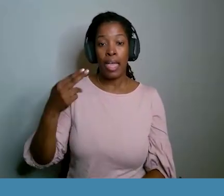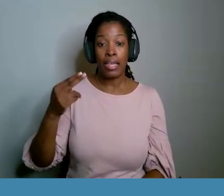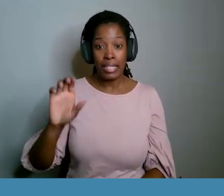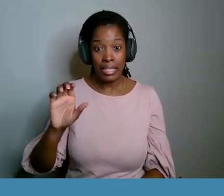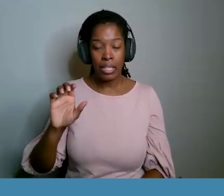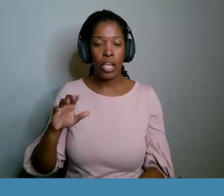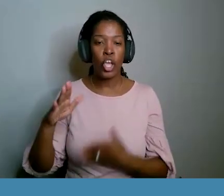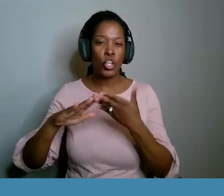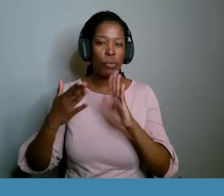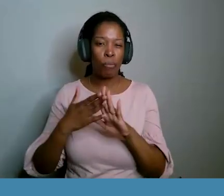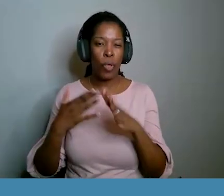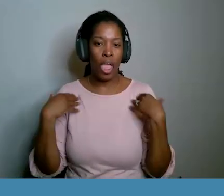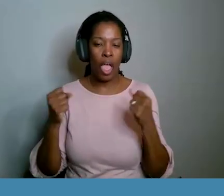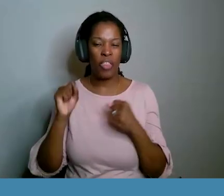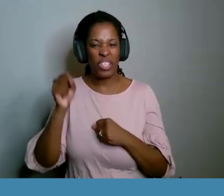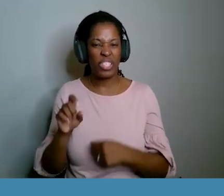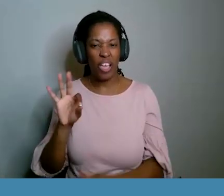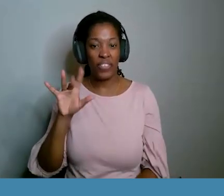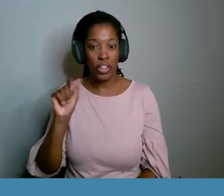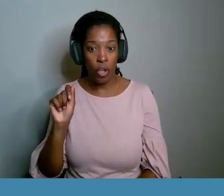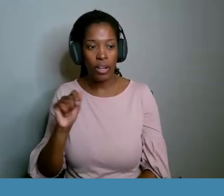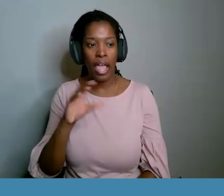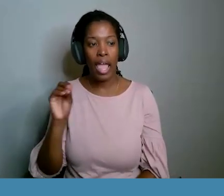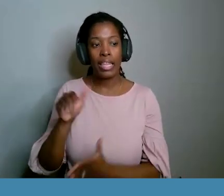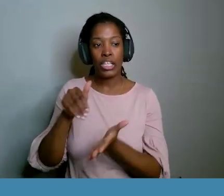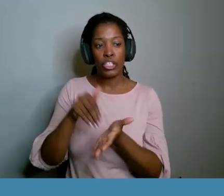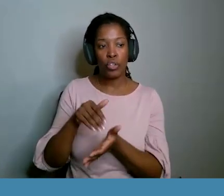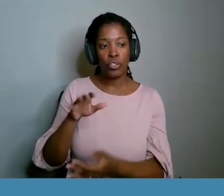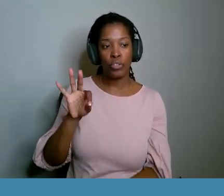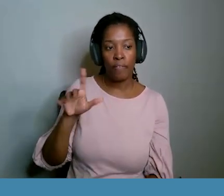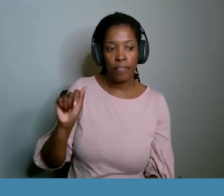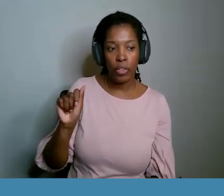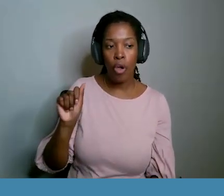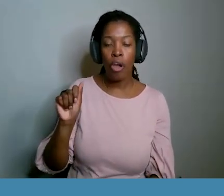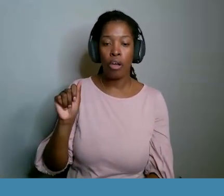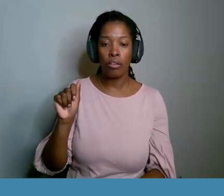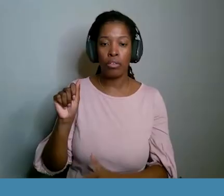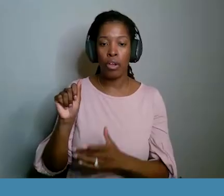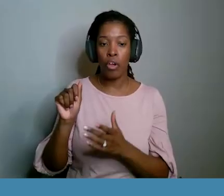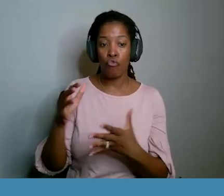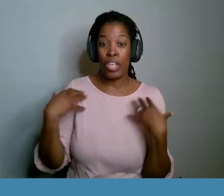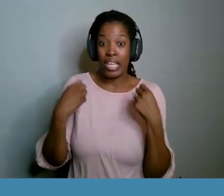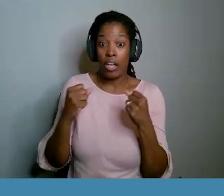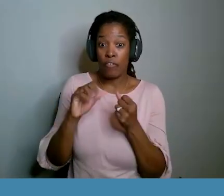Florida, which is in Miami, and the Central Florida Recovery Center, which is in Orlando.